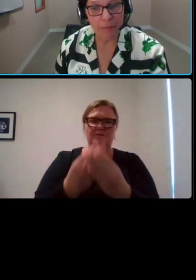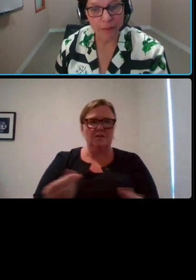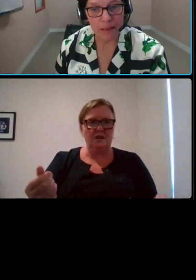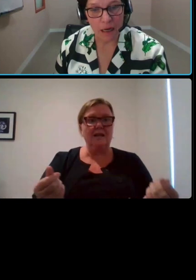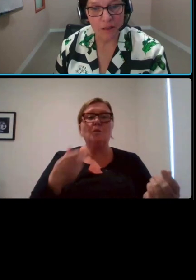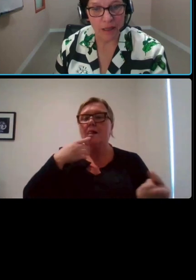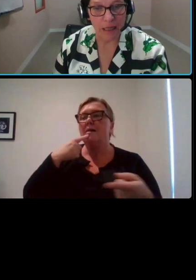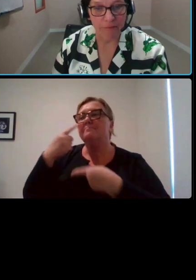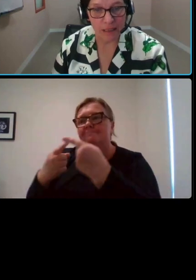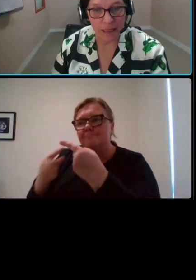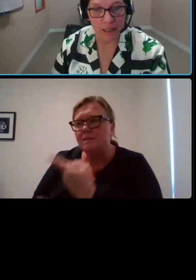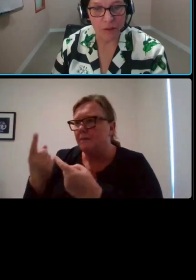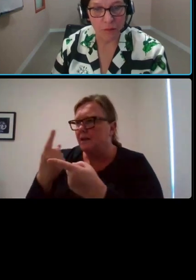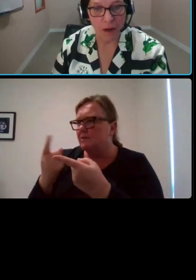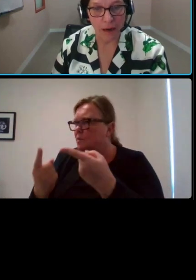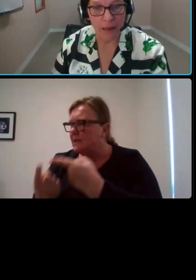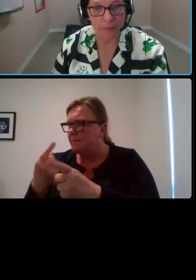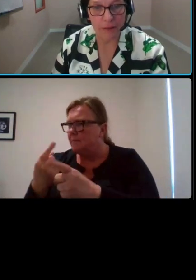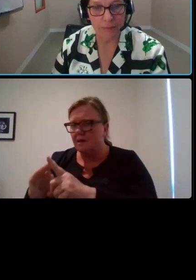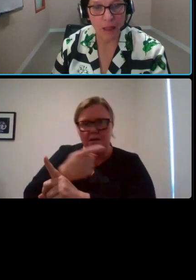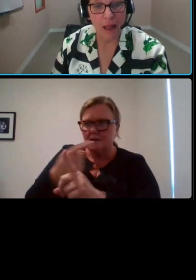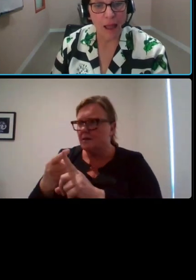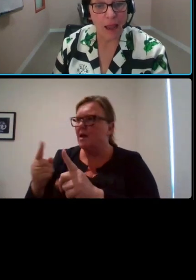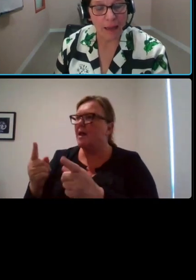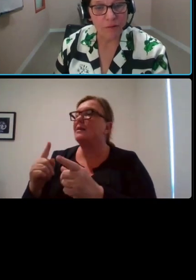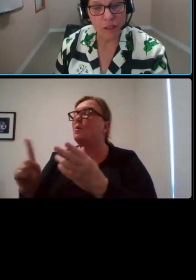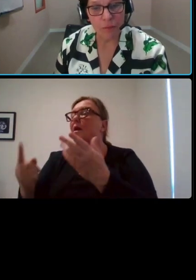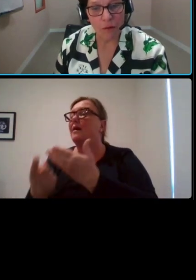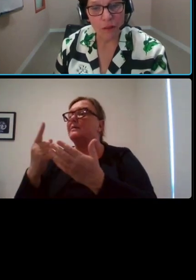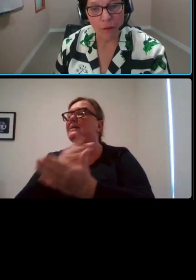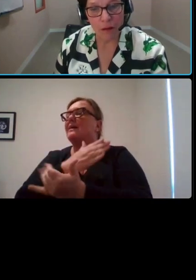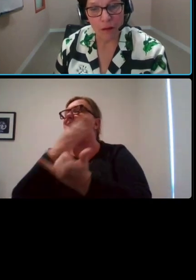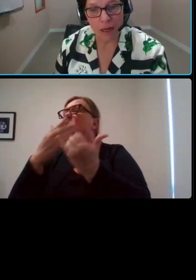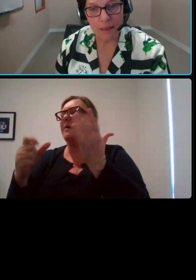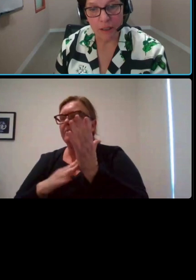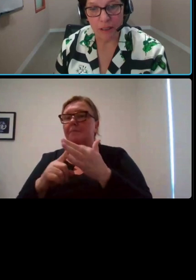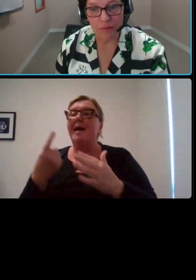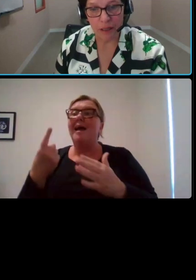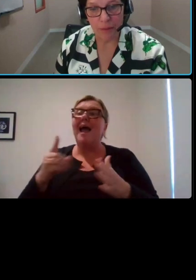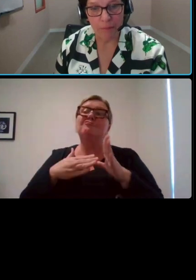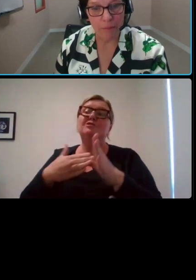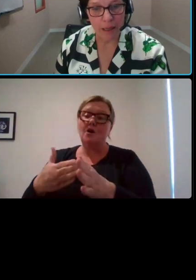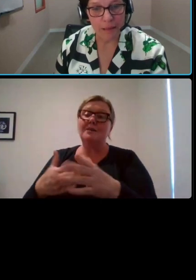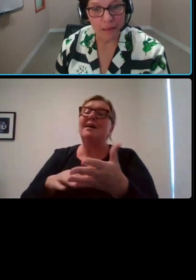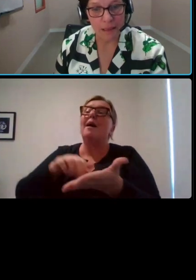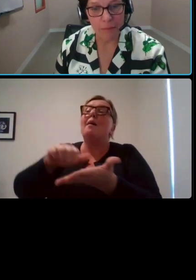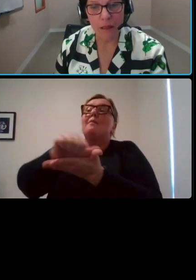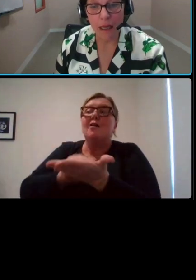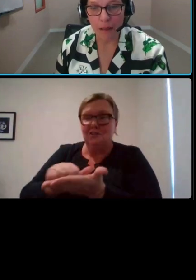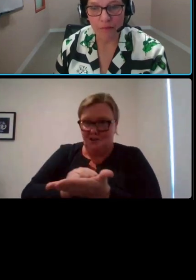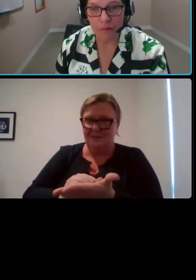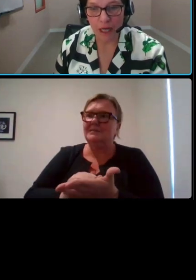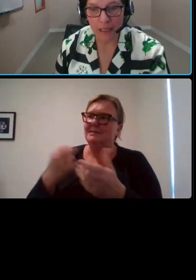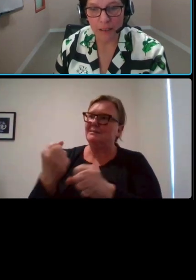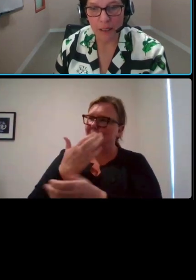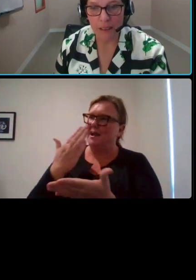up to date about the status of any investigation or outcomes. And respond, apologise and address feedback by making sustainable